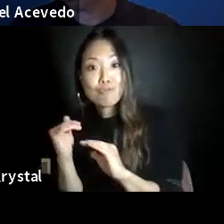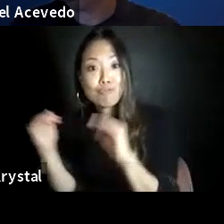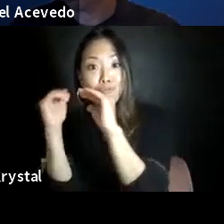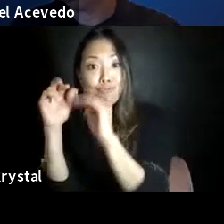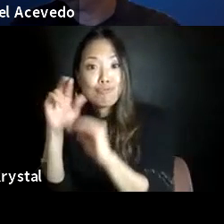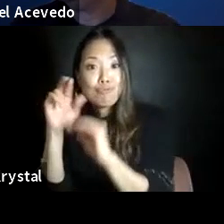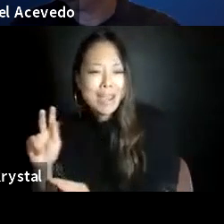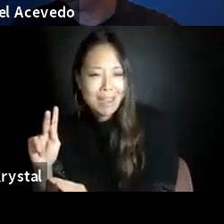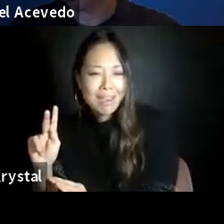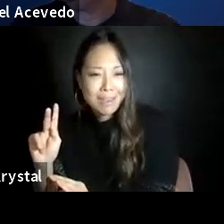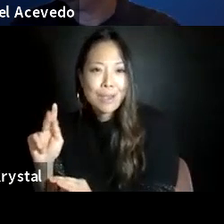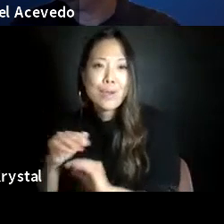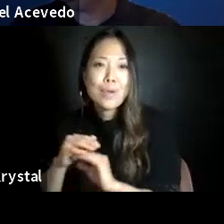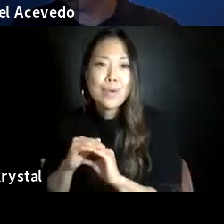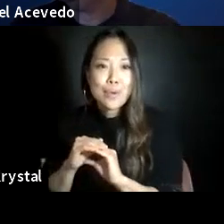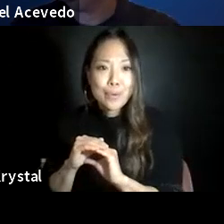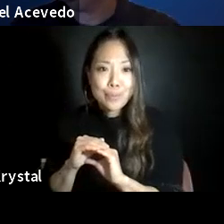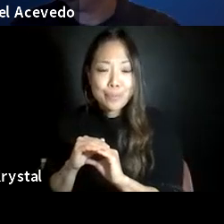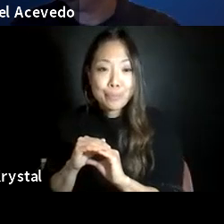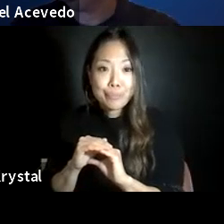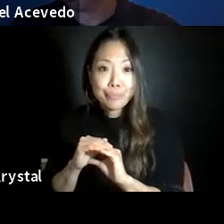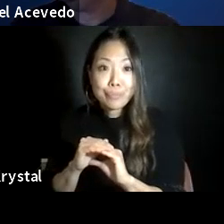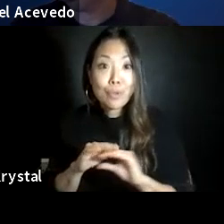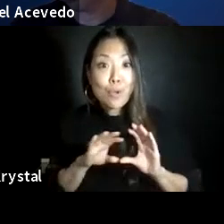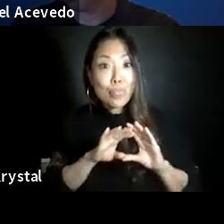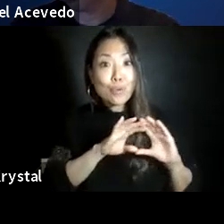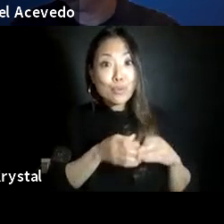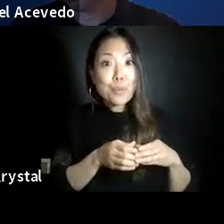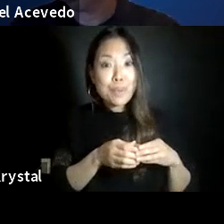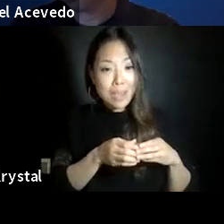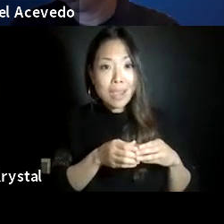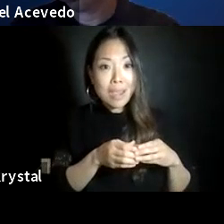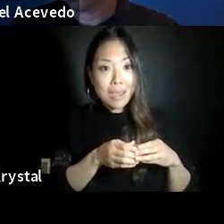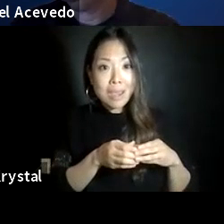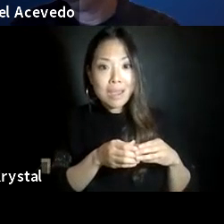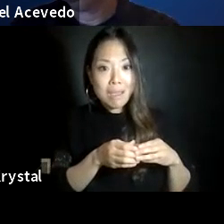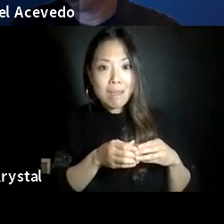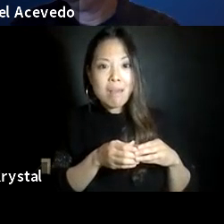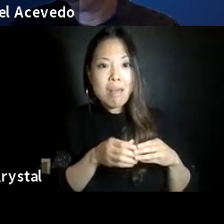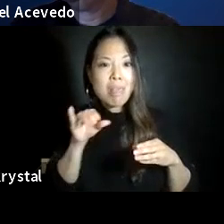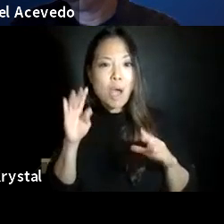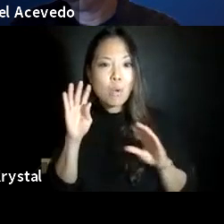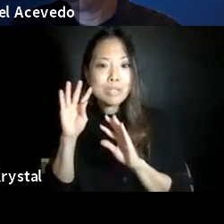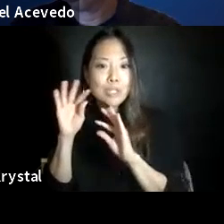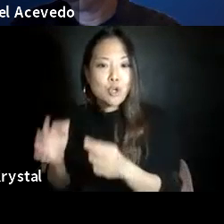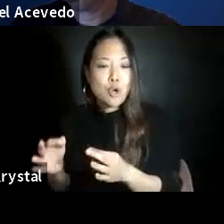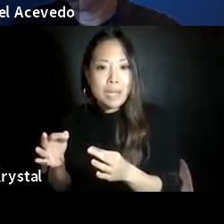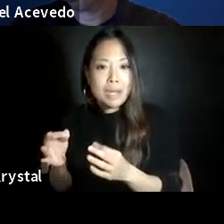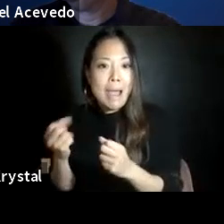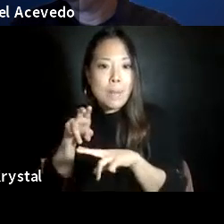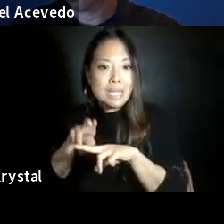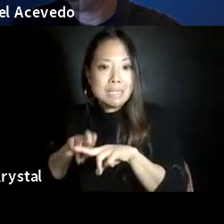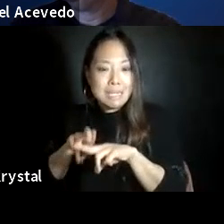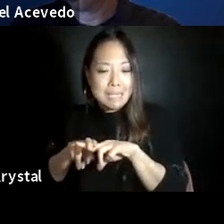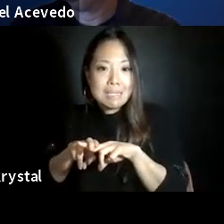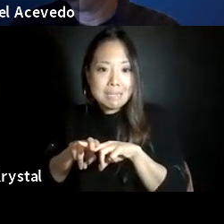that the grouping determines the number of seats, because they should be proportionate to